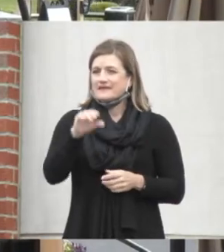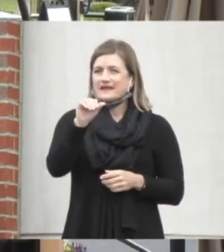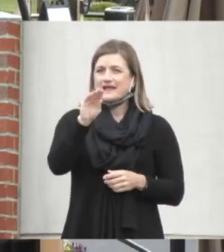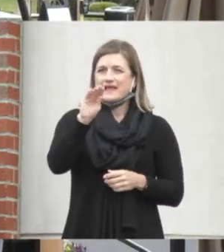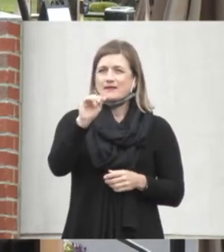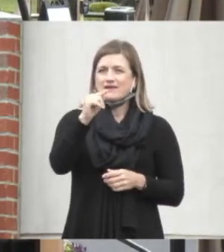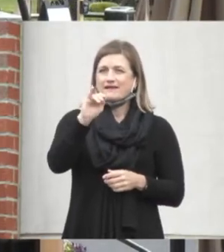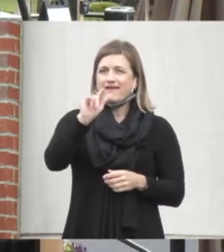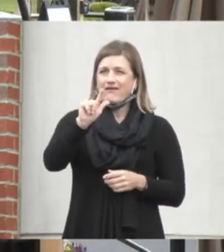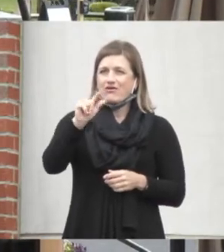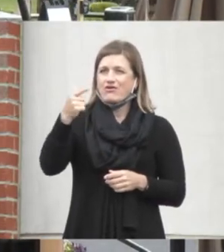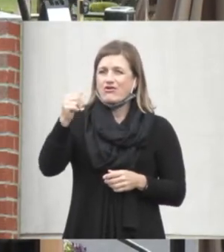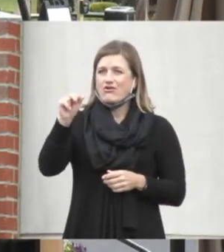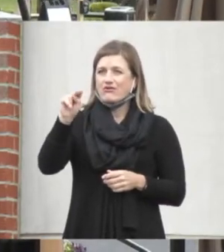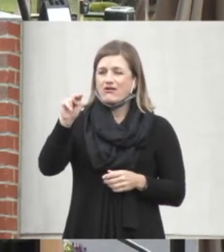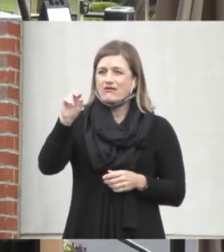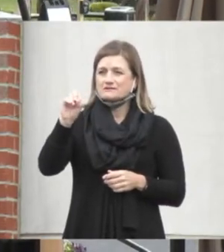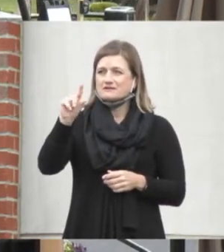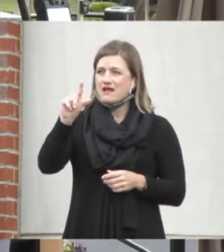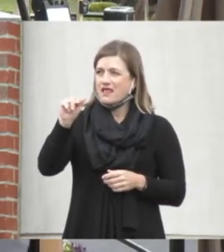Abigail Gonzalez, High Set.